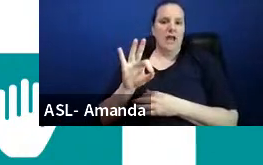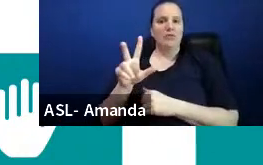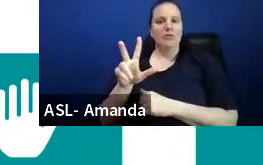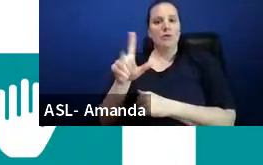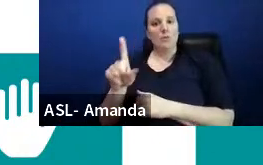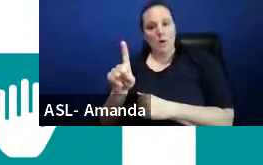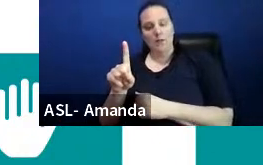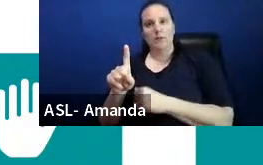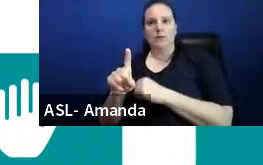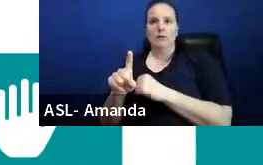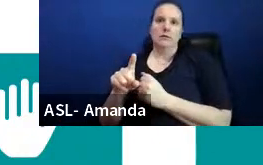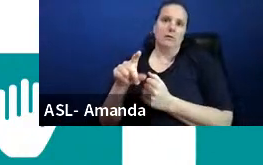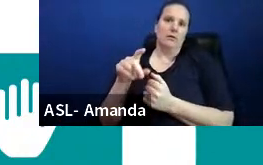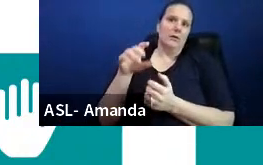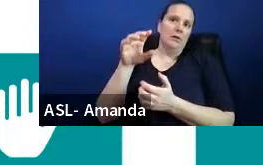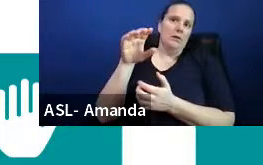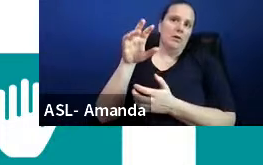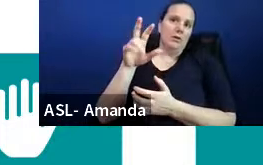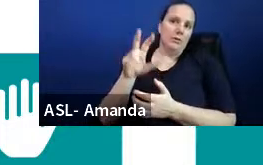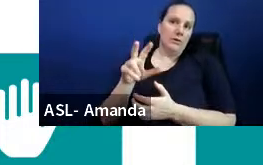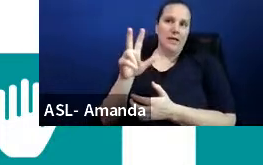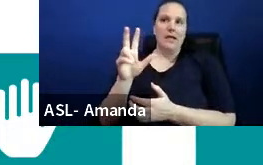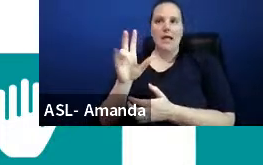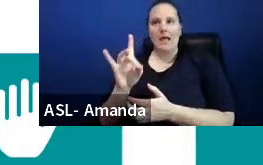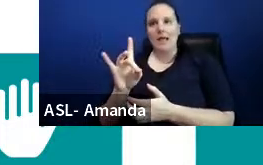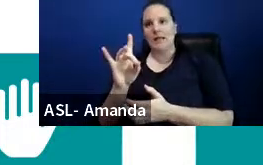1-646-931-3860 or